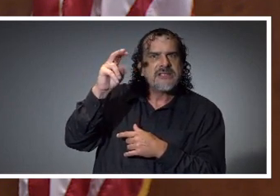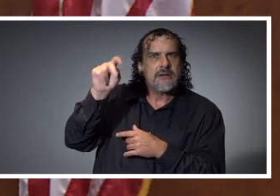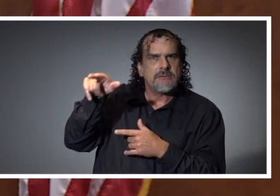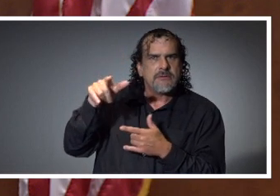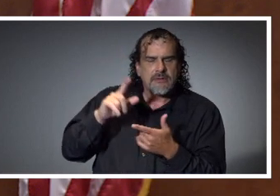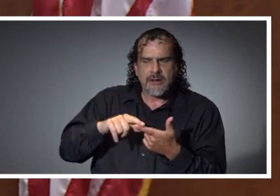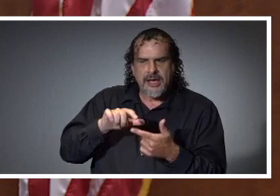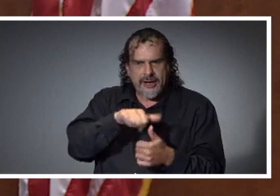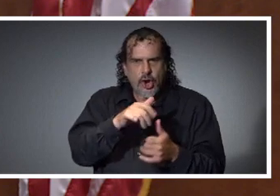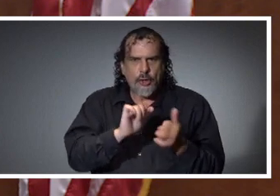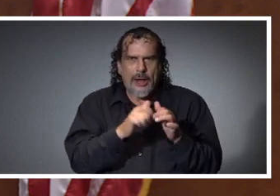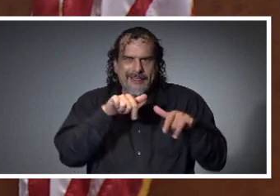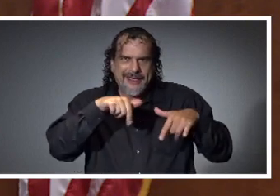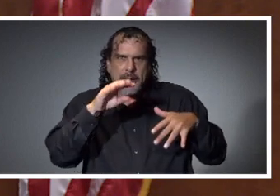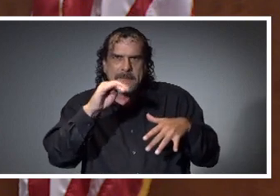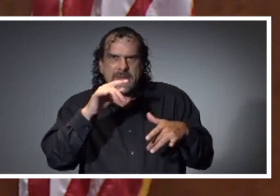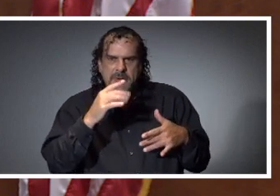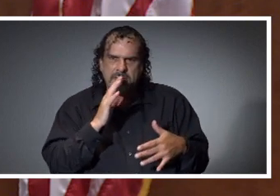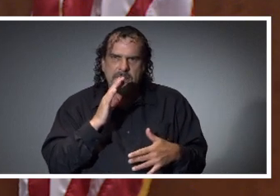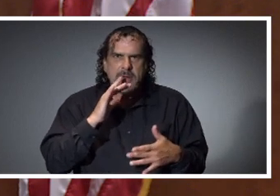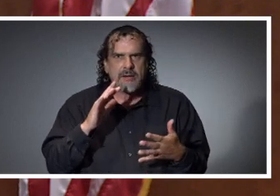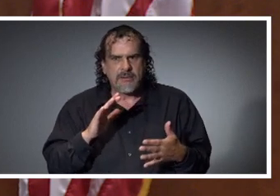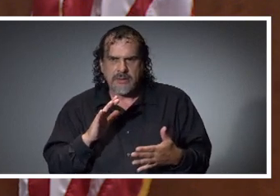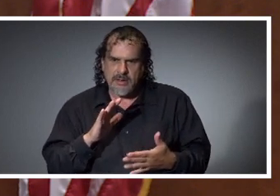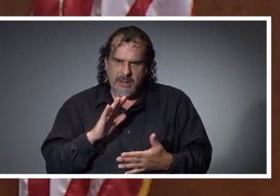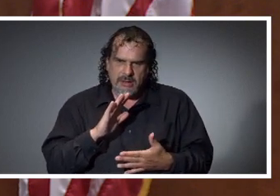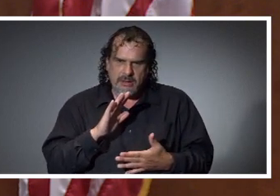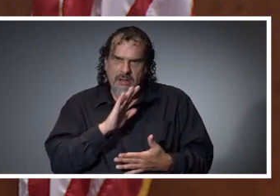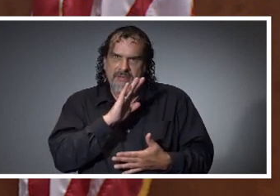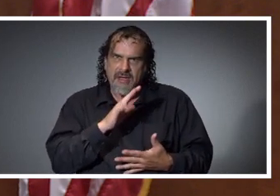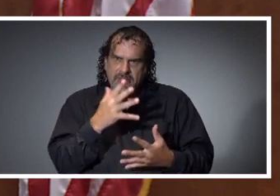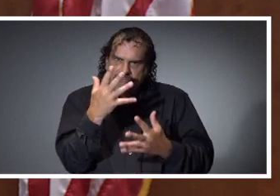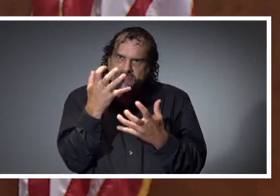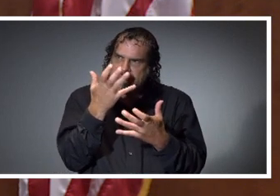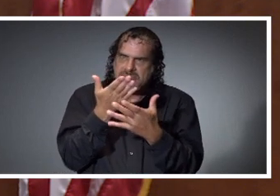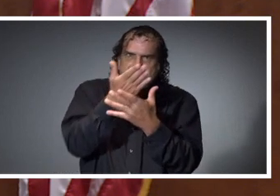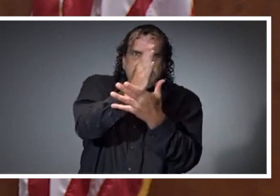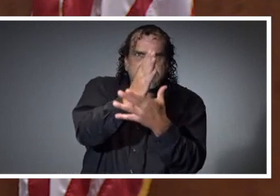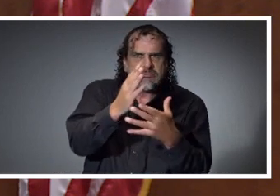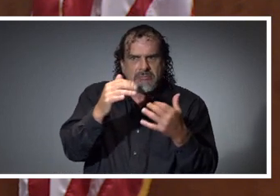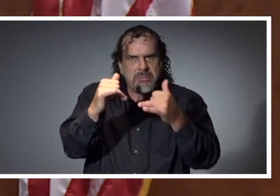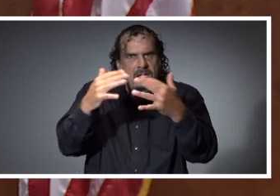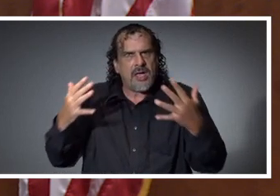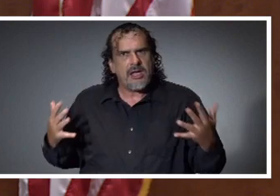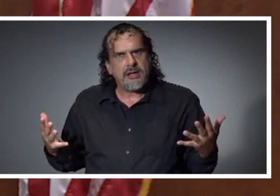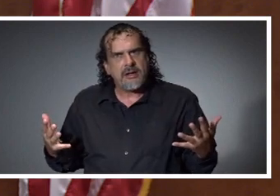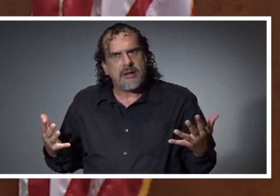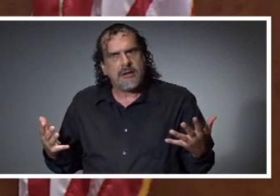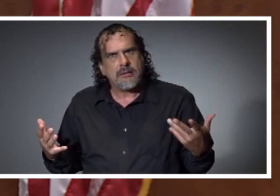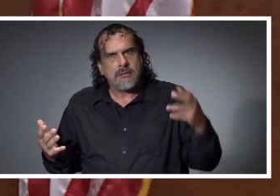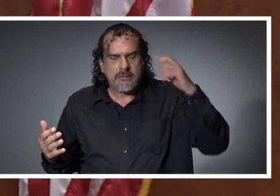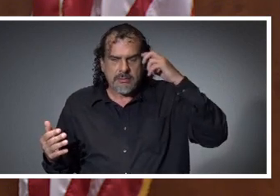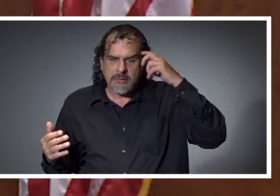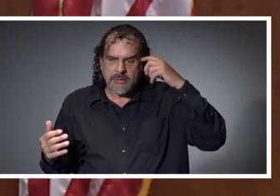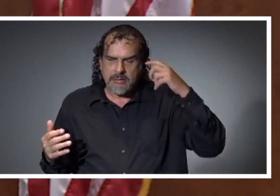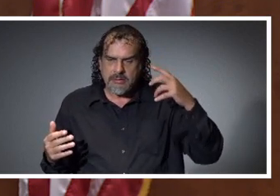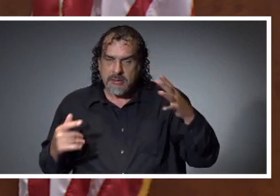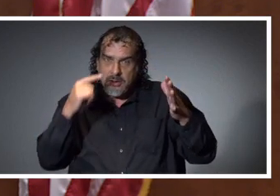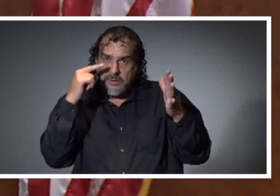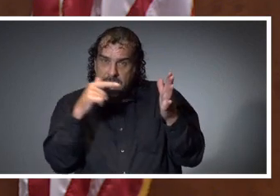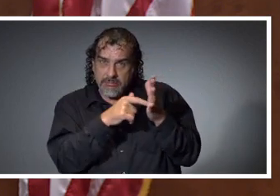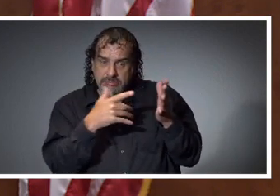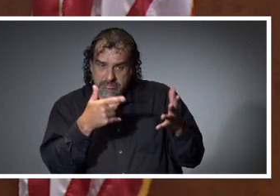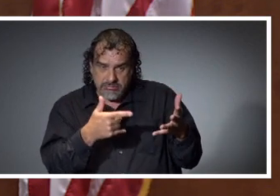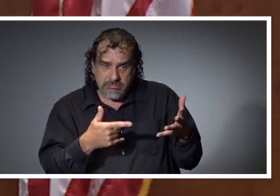here in Mississippi, talking about their desire to play, you think about the fact that you've got a large